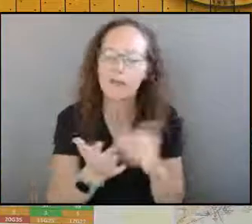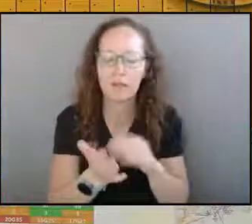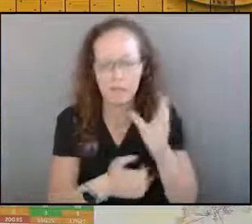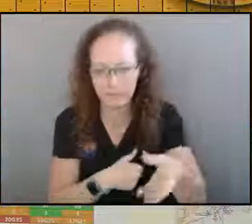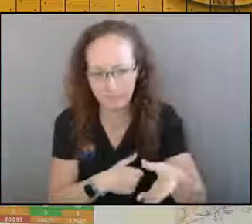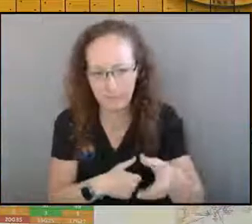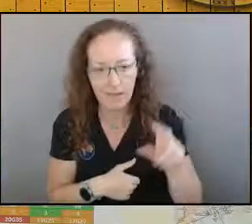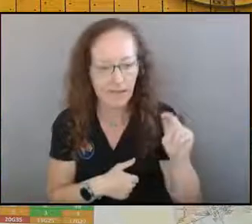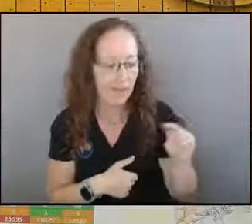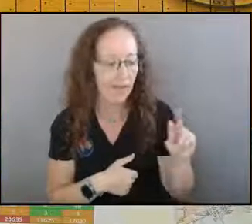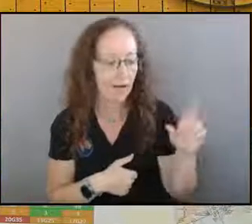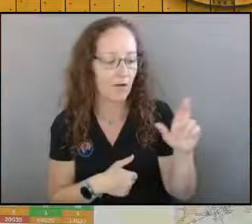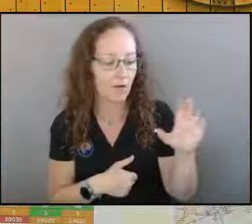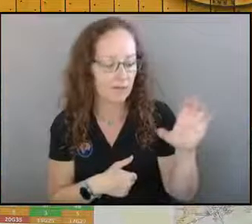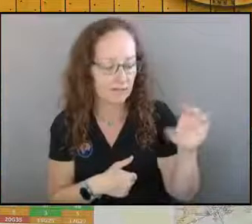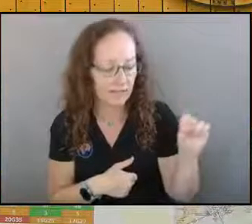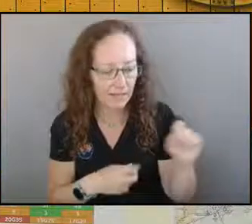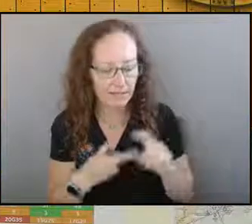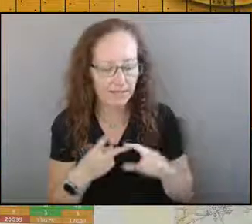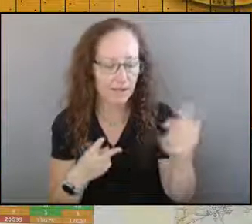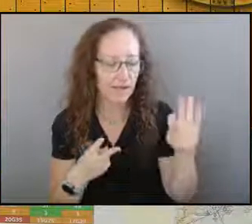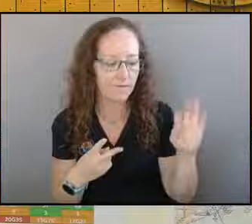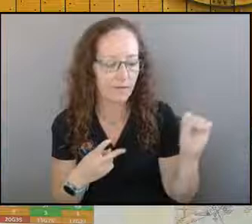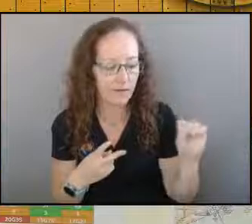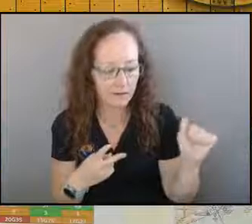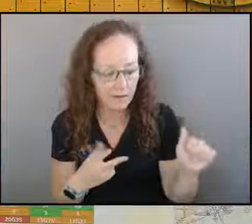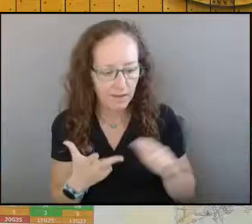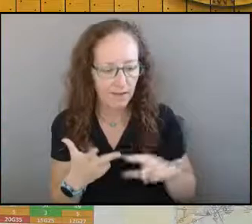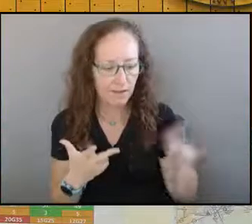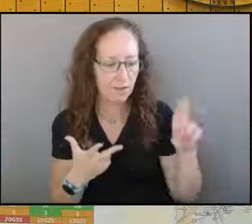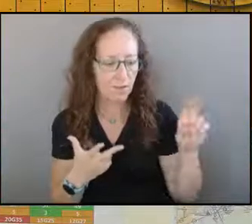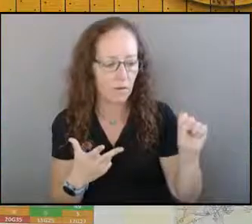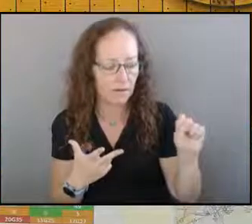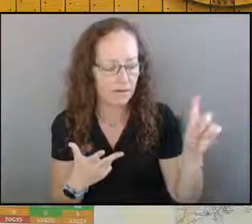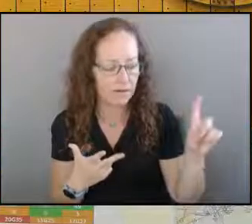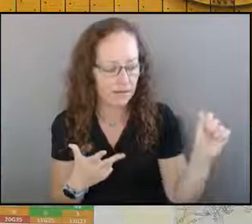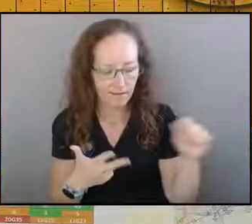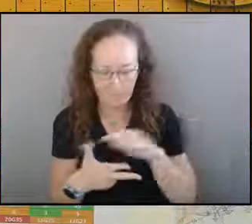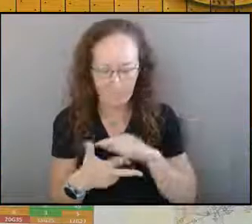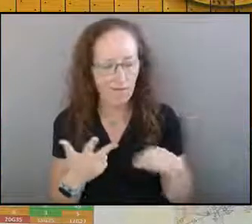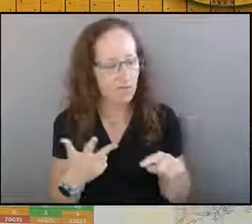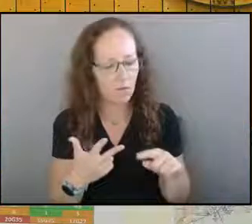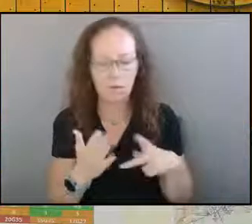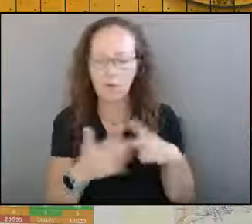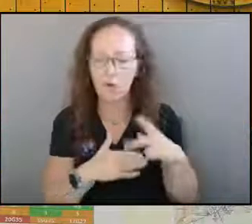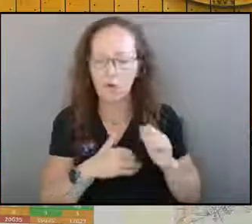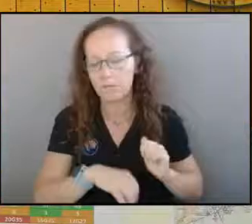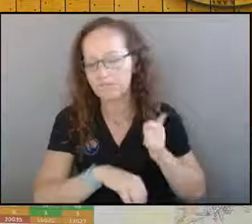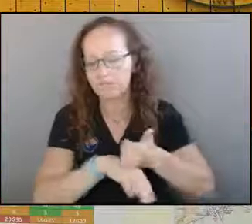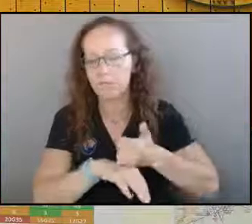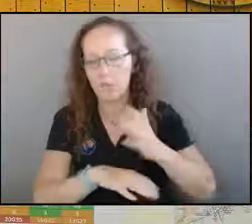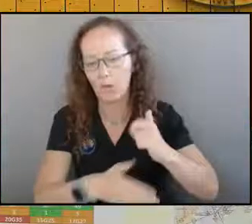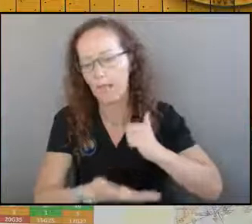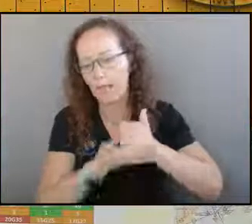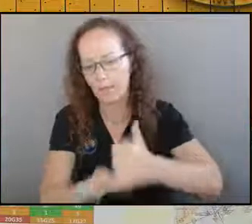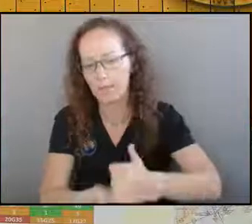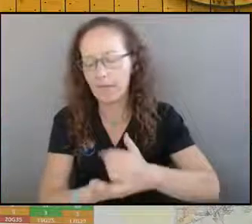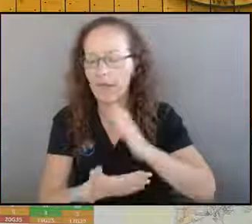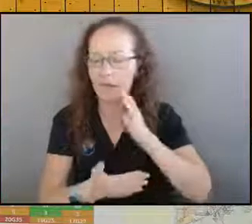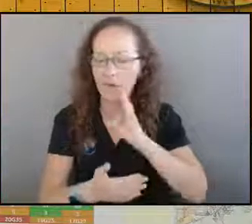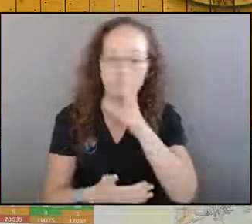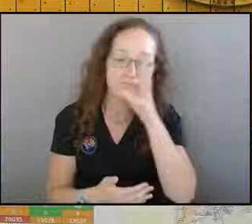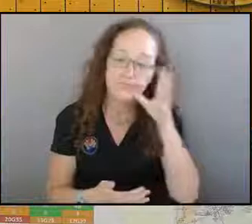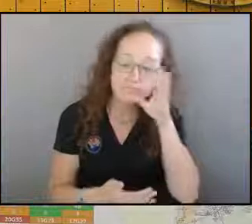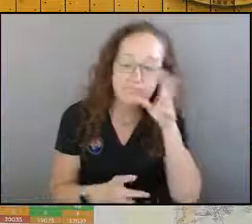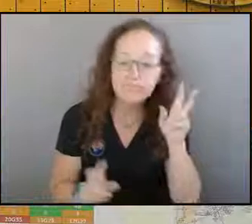NRCS, FSA, USDA, all of those programs are going to step up and help. I know we have some agricultural issues.